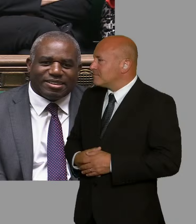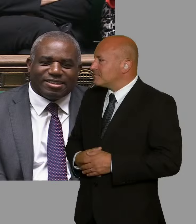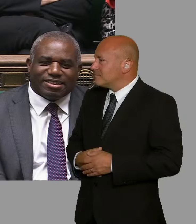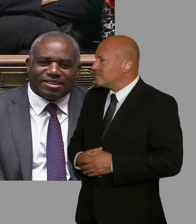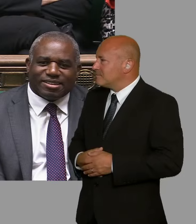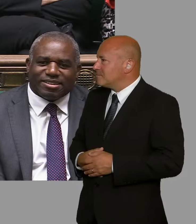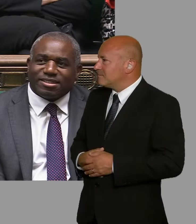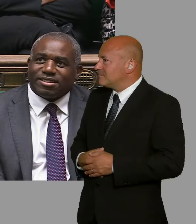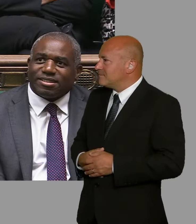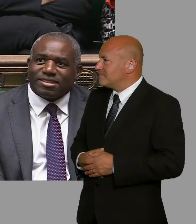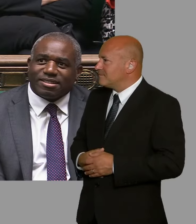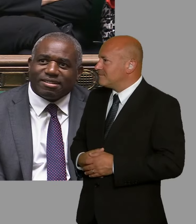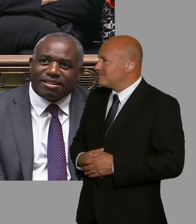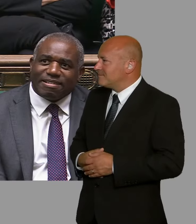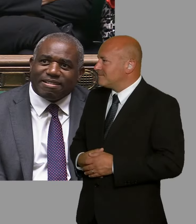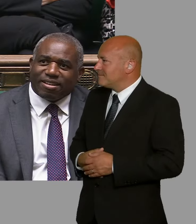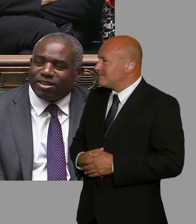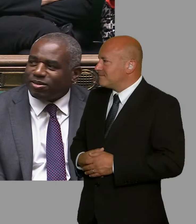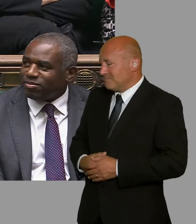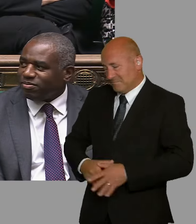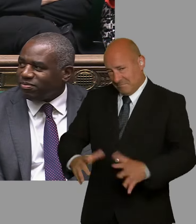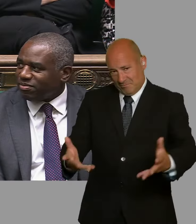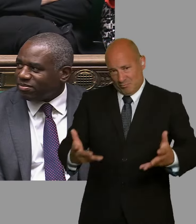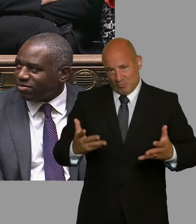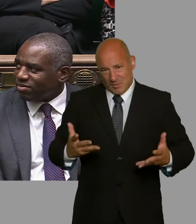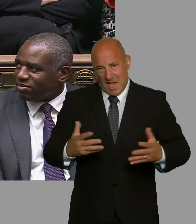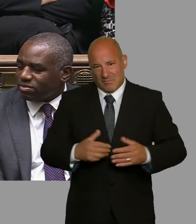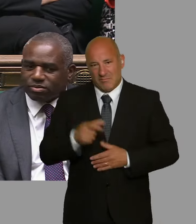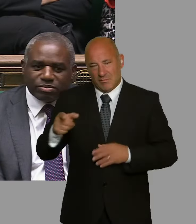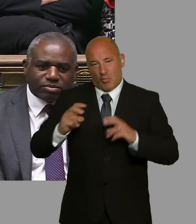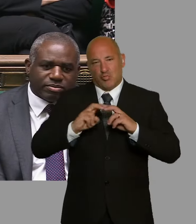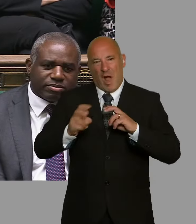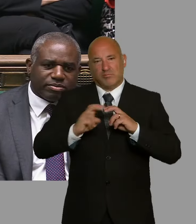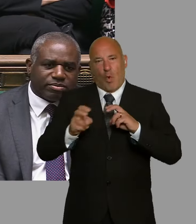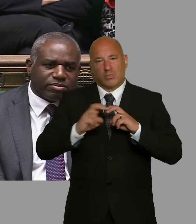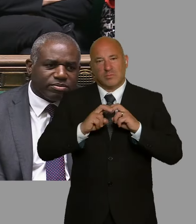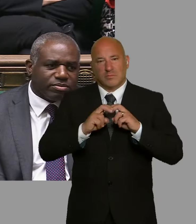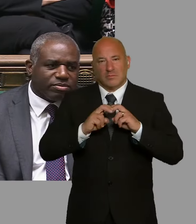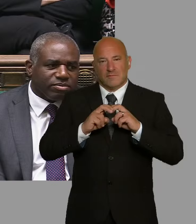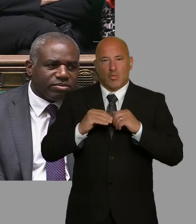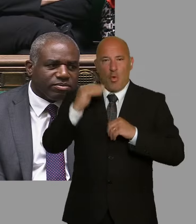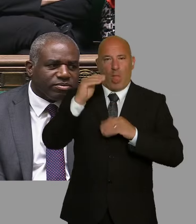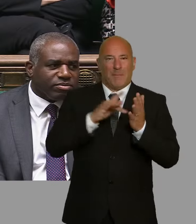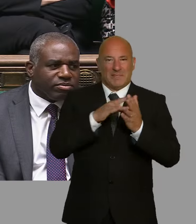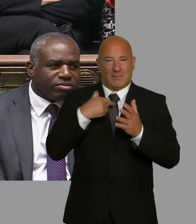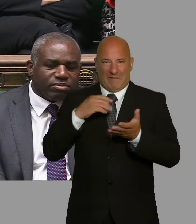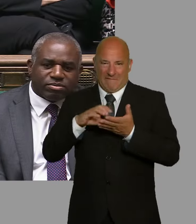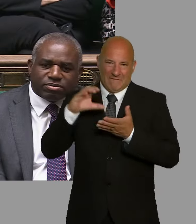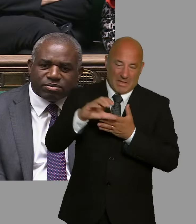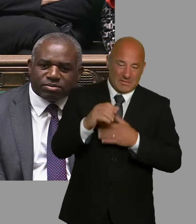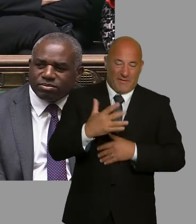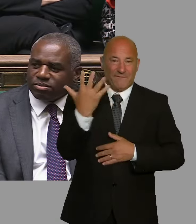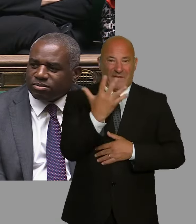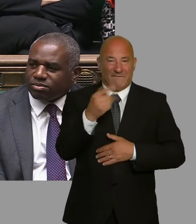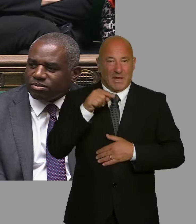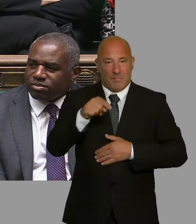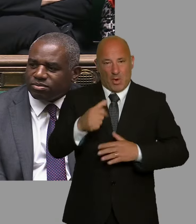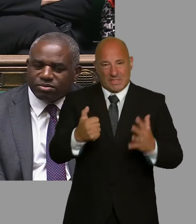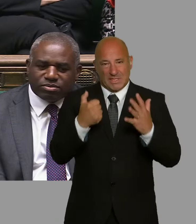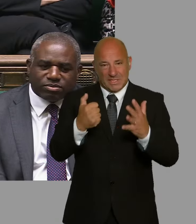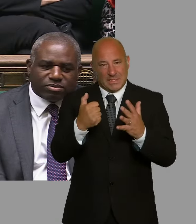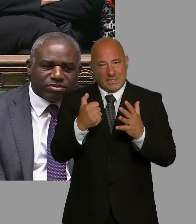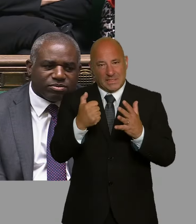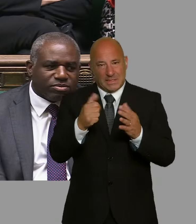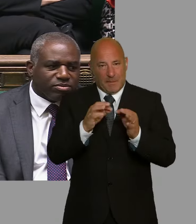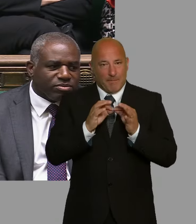Mr. Speaker, we're decisively turning the page on a failed economic model of low investment, and we're backing the talent and prospects of the whole country.